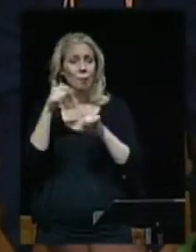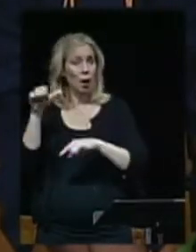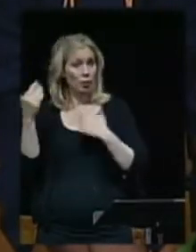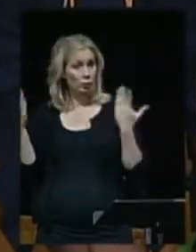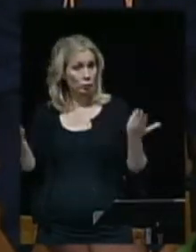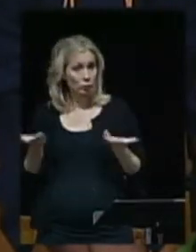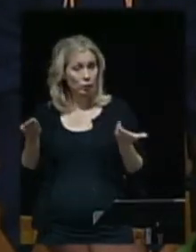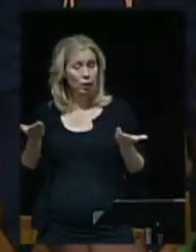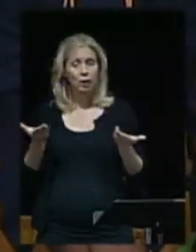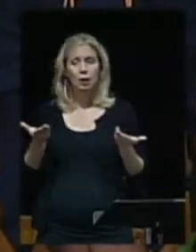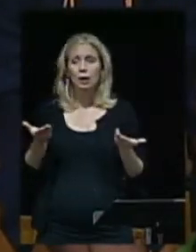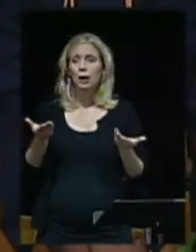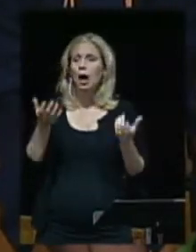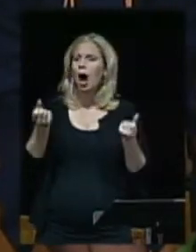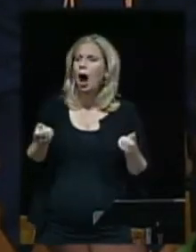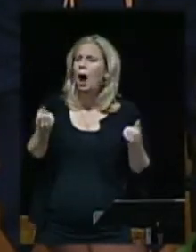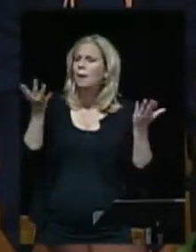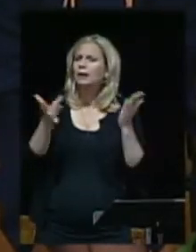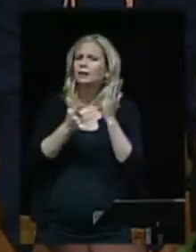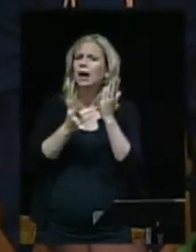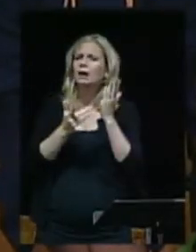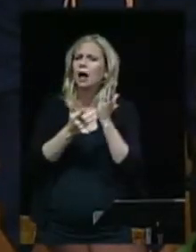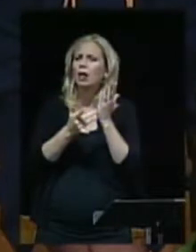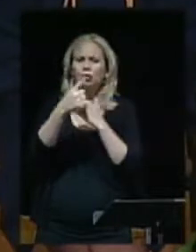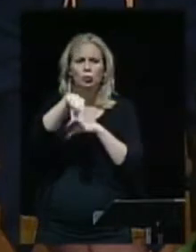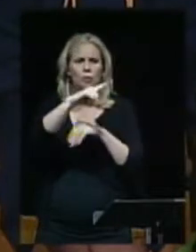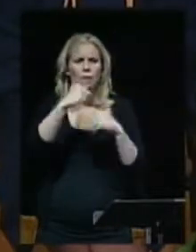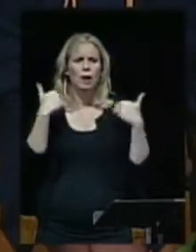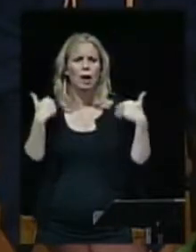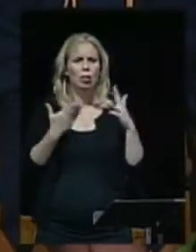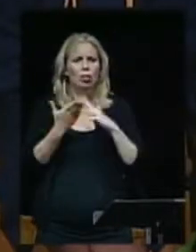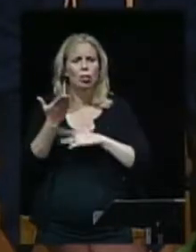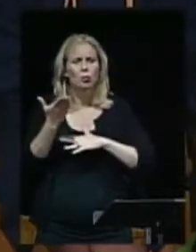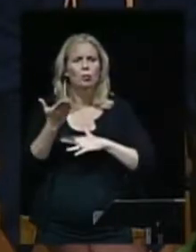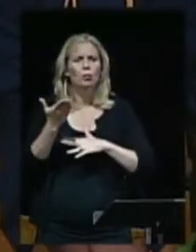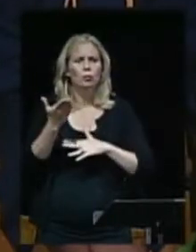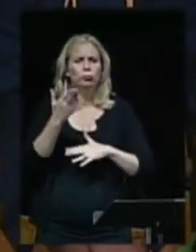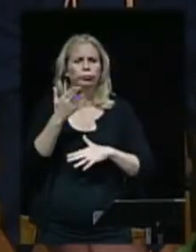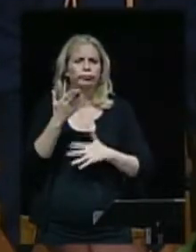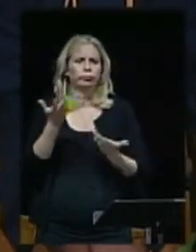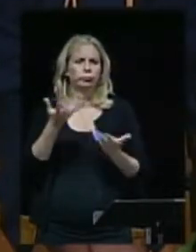is the sheer amount of technology that has been at your disposal since the day of your birth.